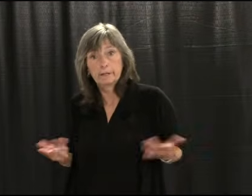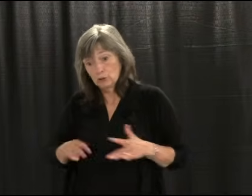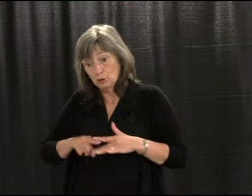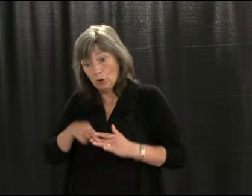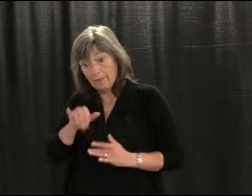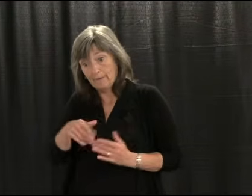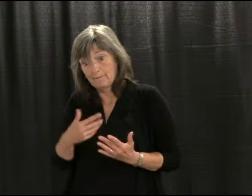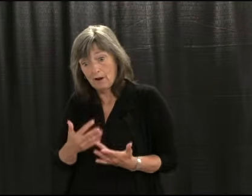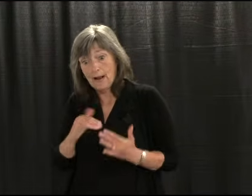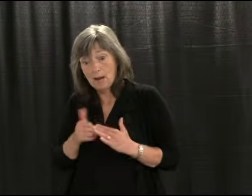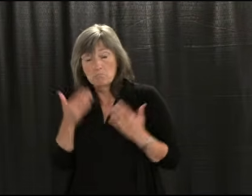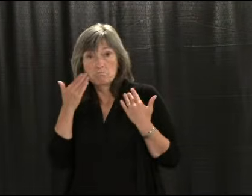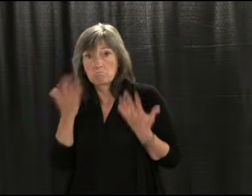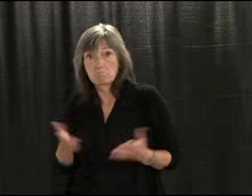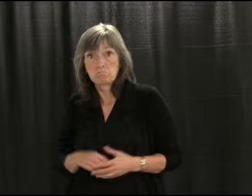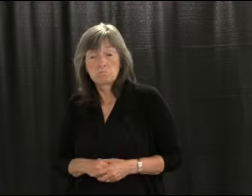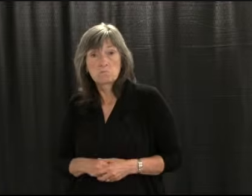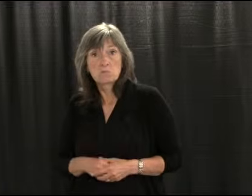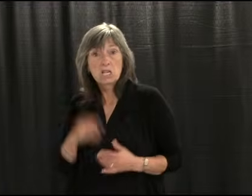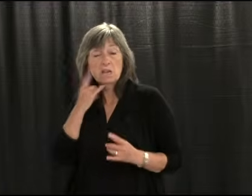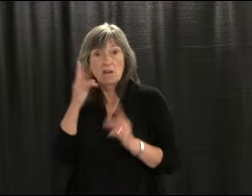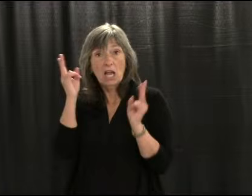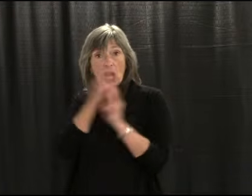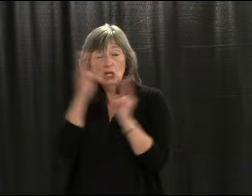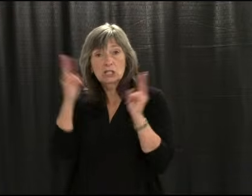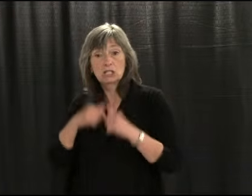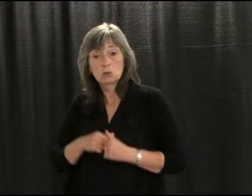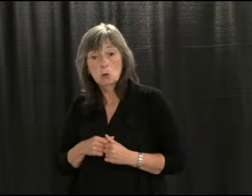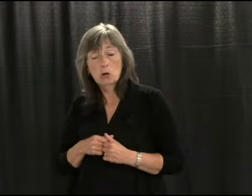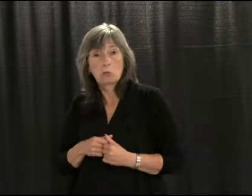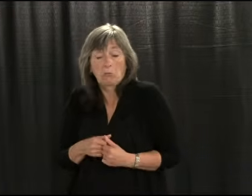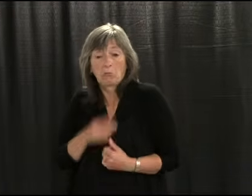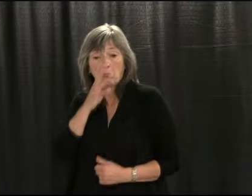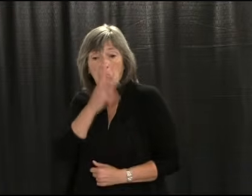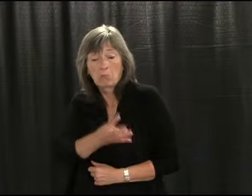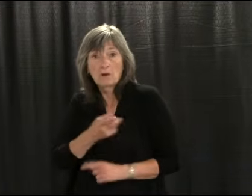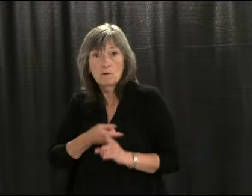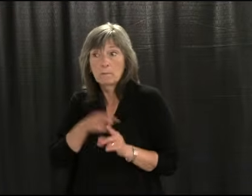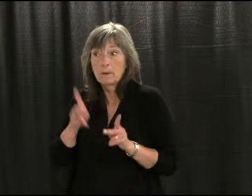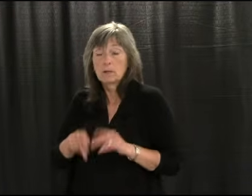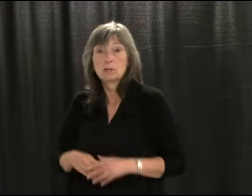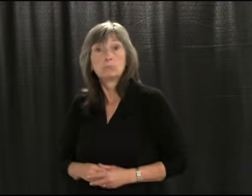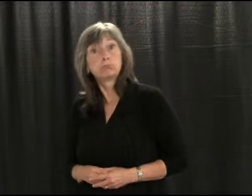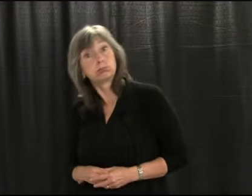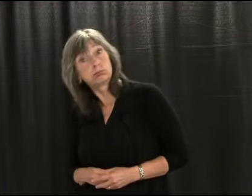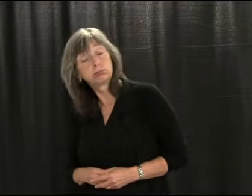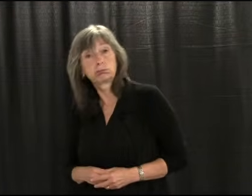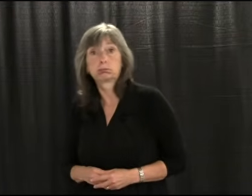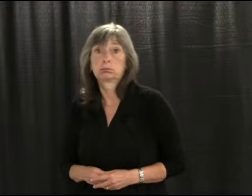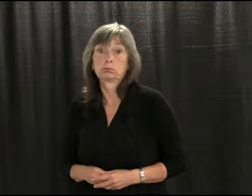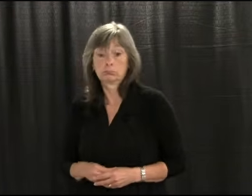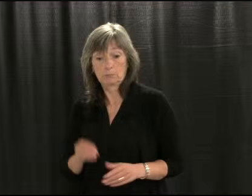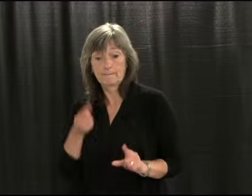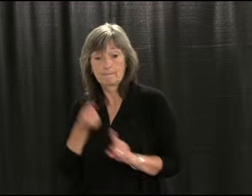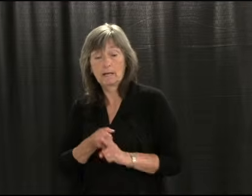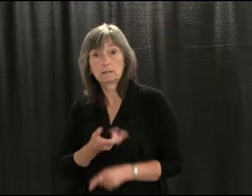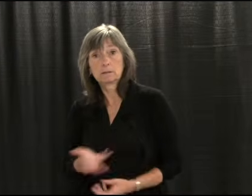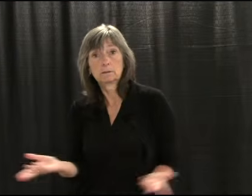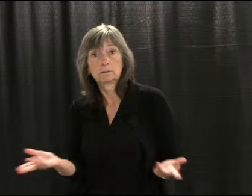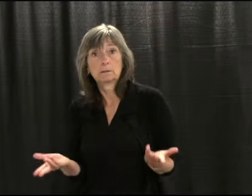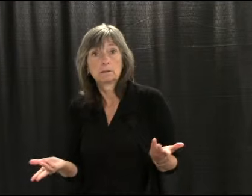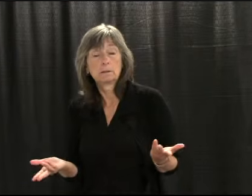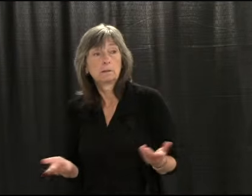started, but if it was carelessness or negligence by an individual, now look at the effects that it's caused. So is